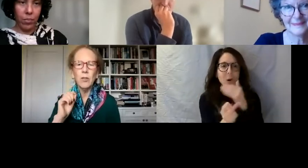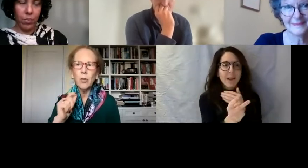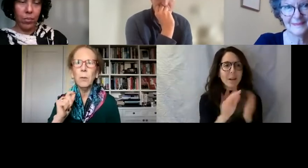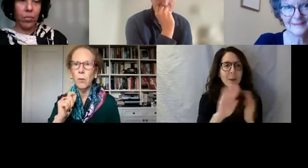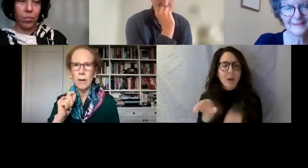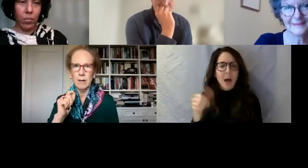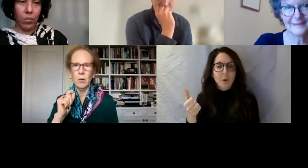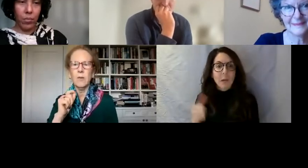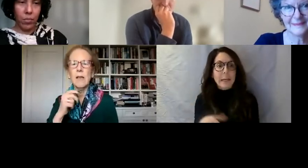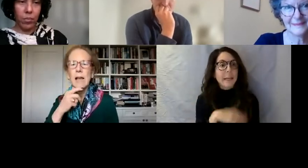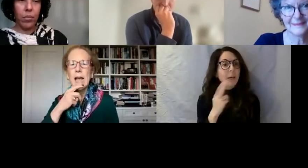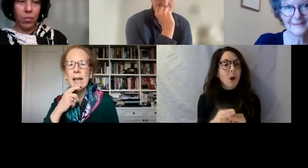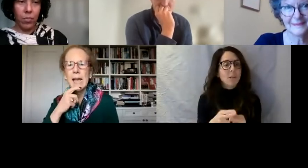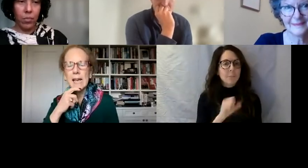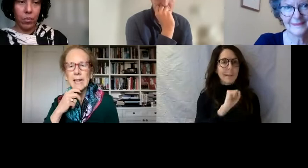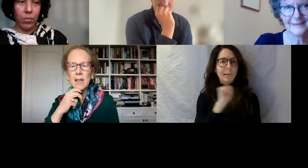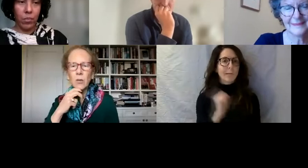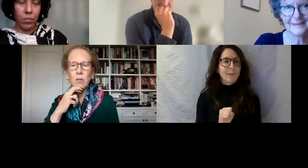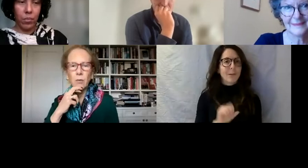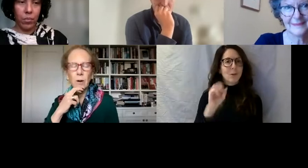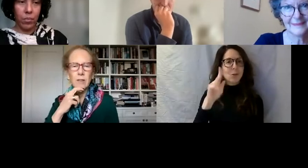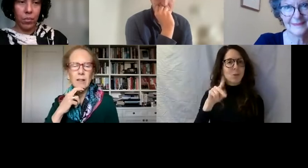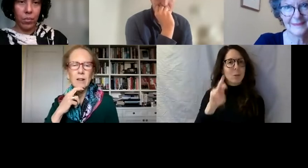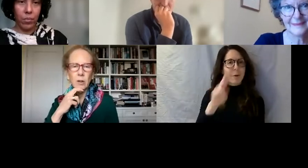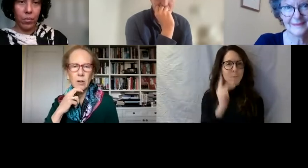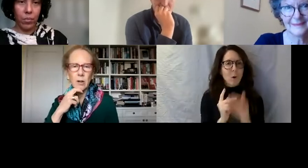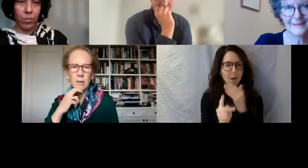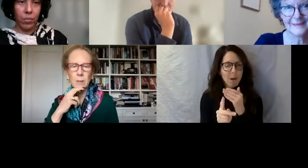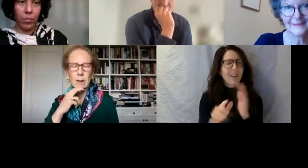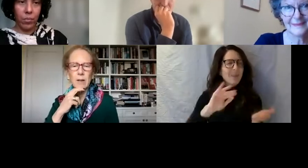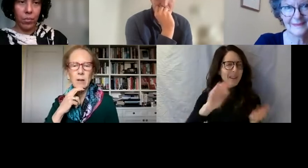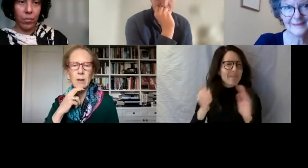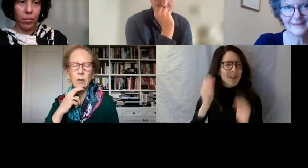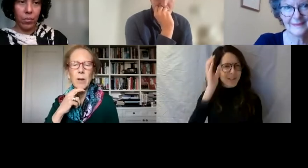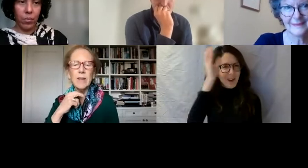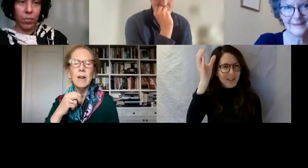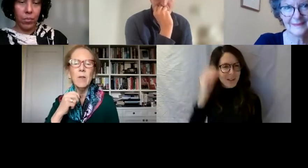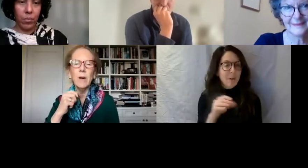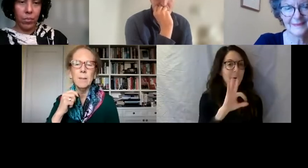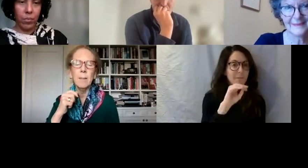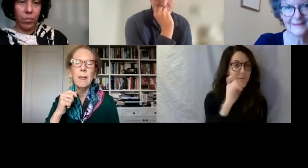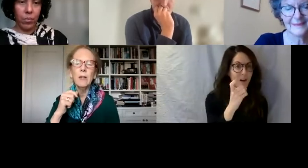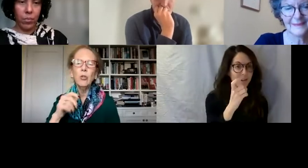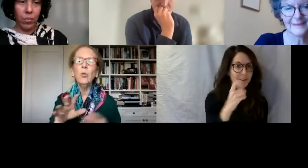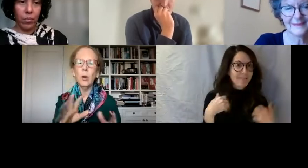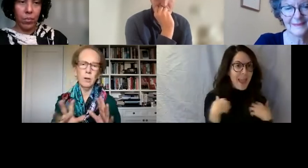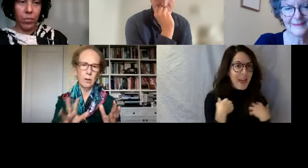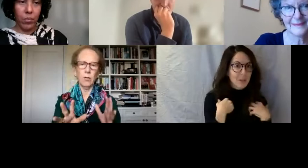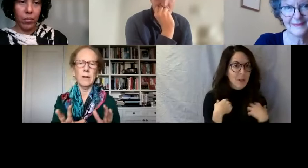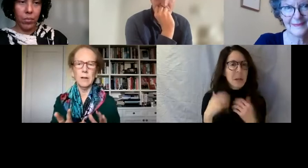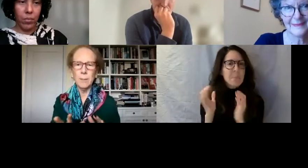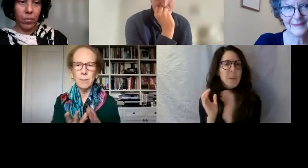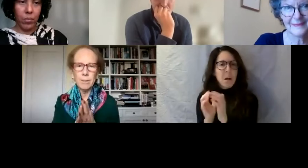them the super forecasters. And he uses the fox and the hedgehog concept as a way of identifying two